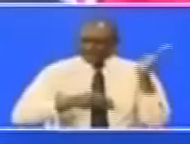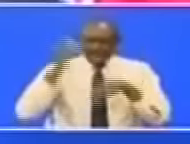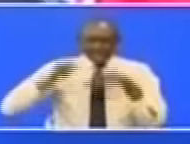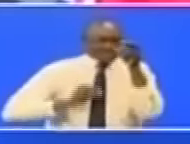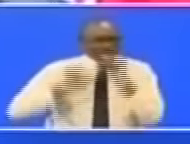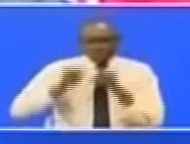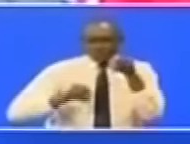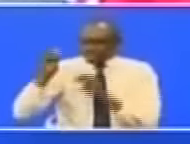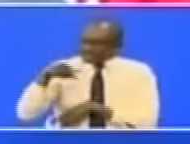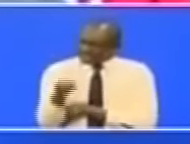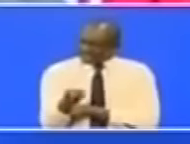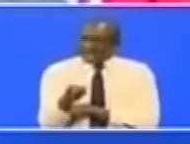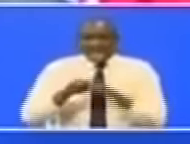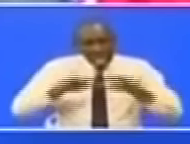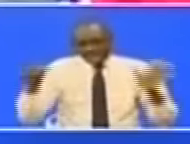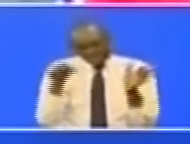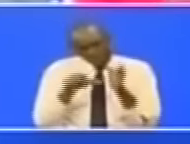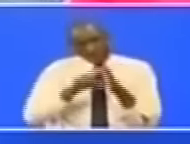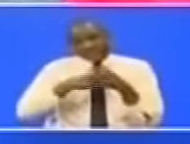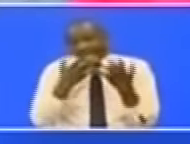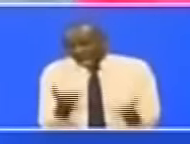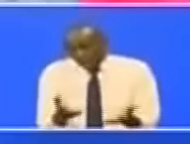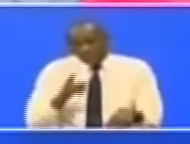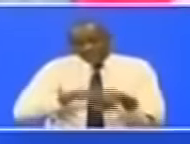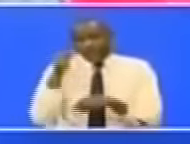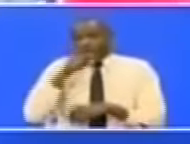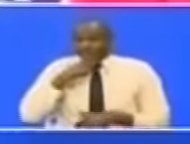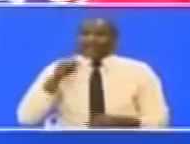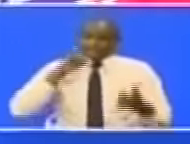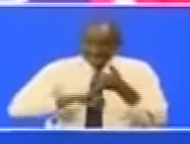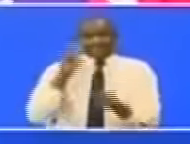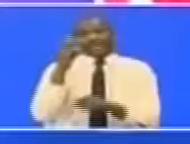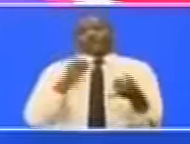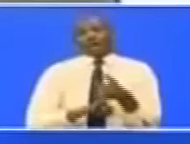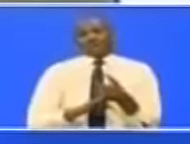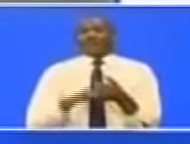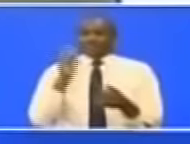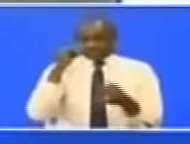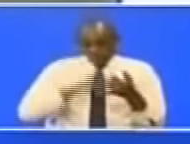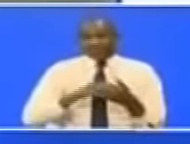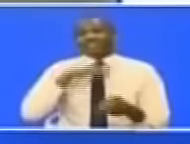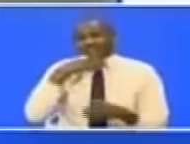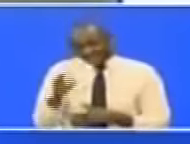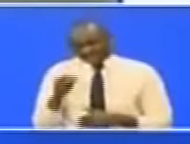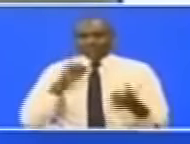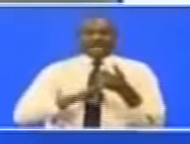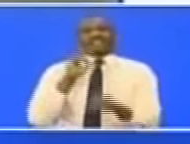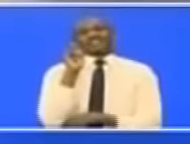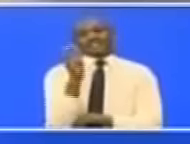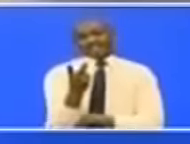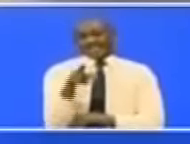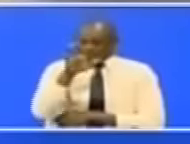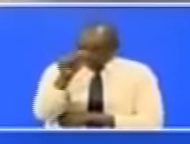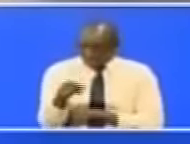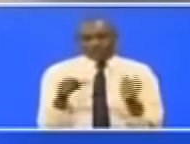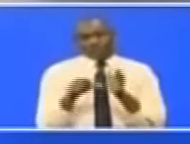The land dispute is said to have escalated when the old man remarried following his first wife's death. The OCPD said police arrived at